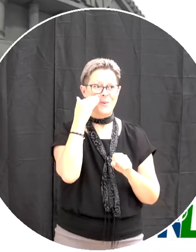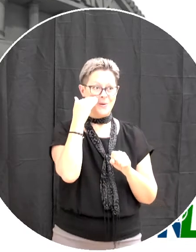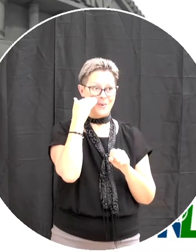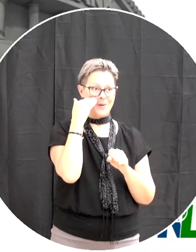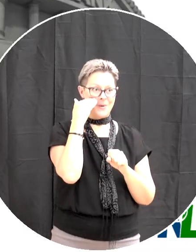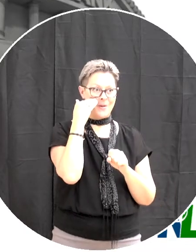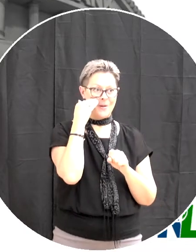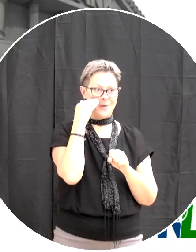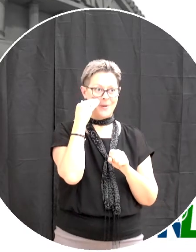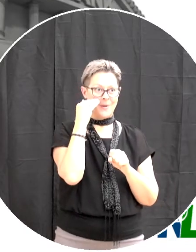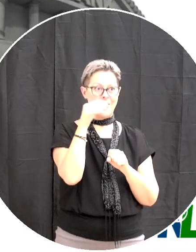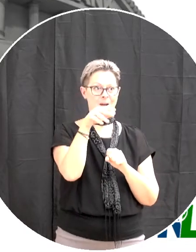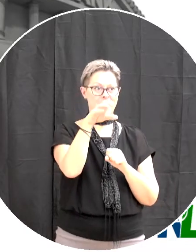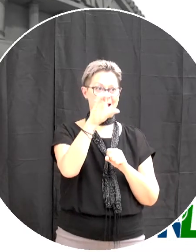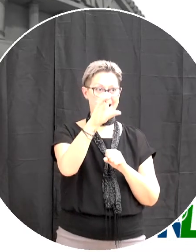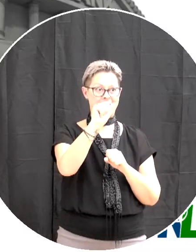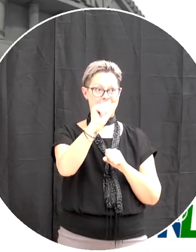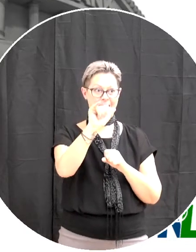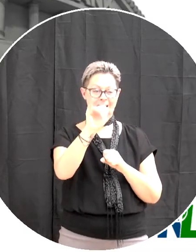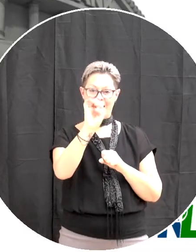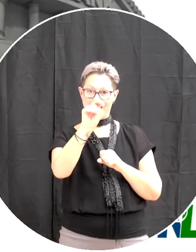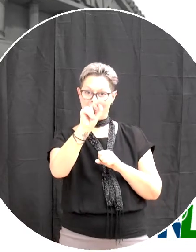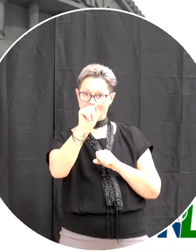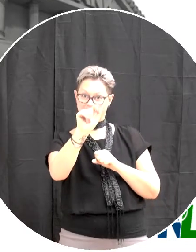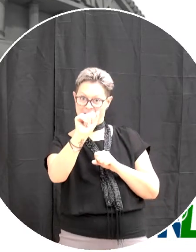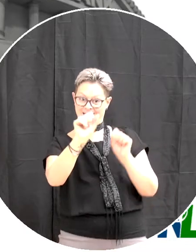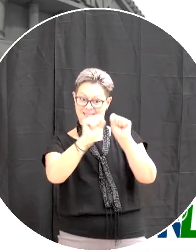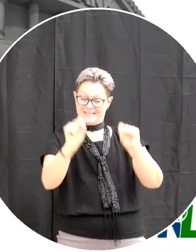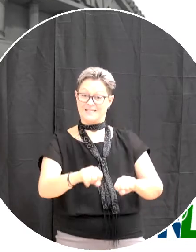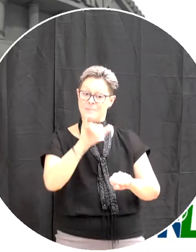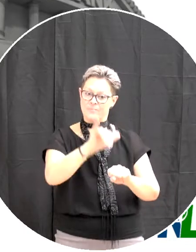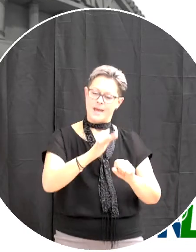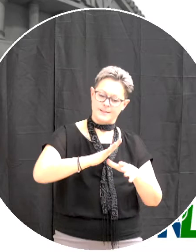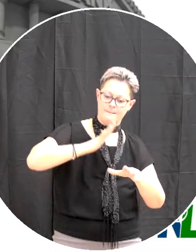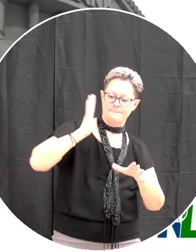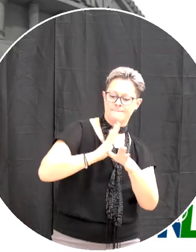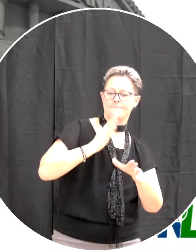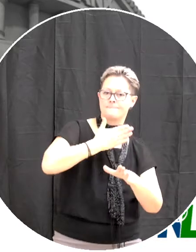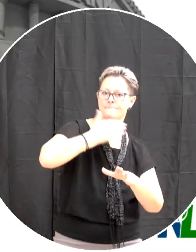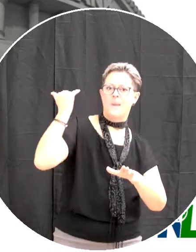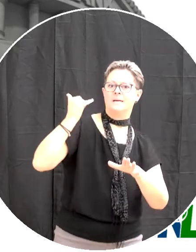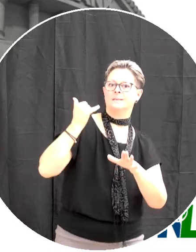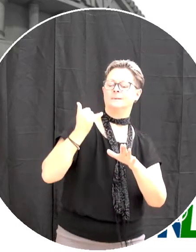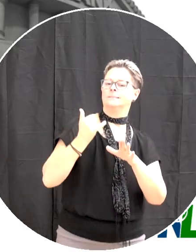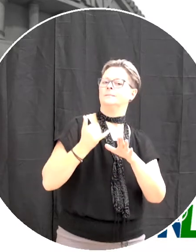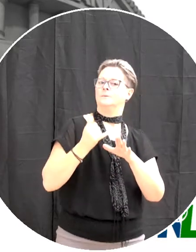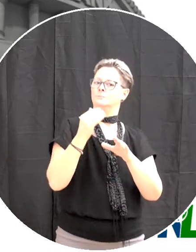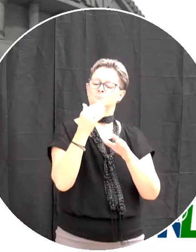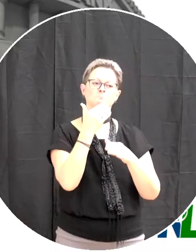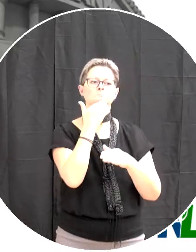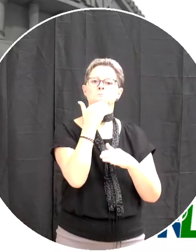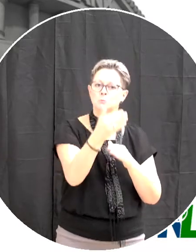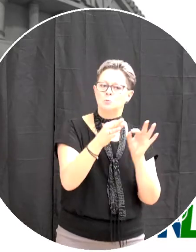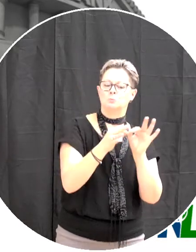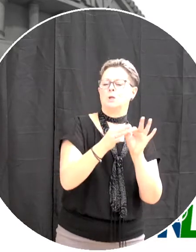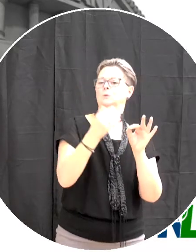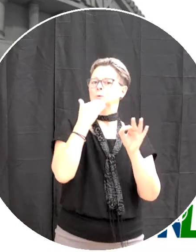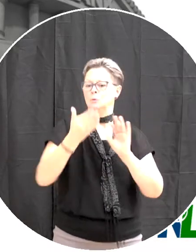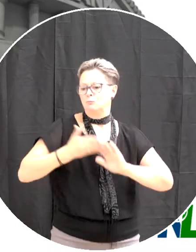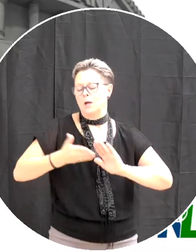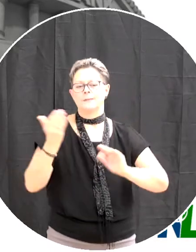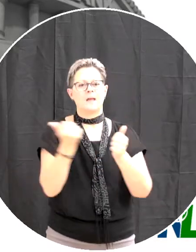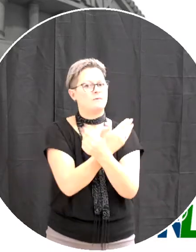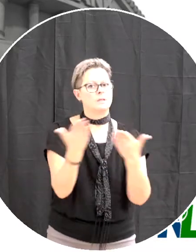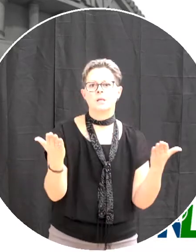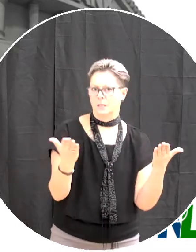fully integrated system which was determined to be the best and most cost-effective program to address the multifaceted